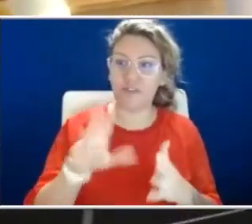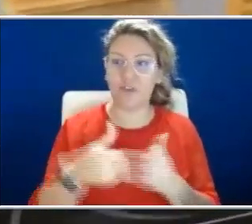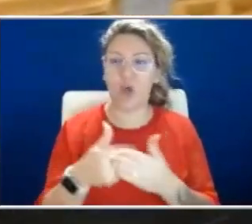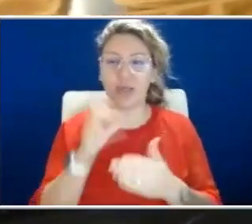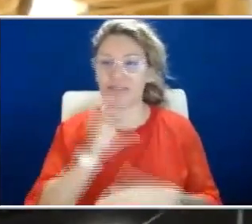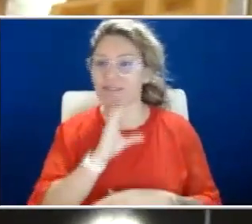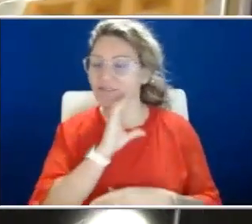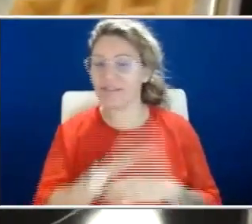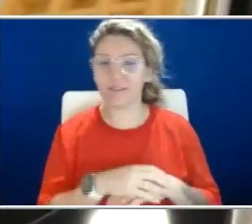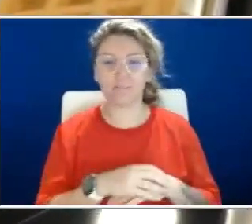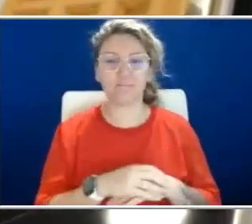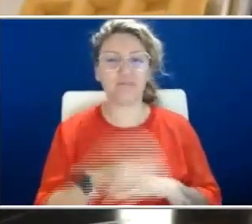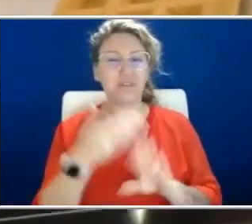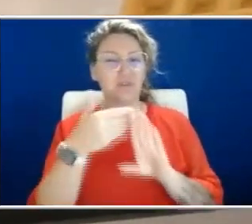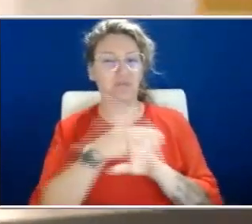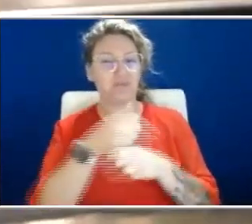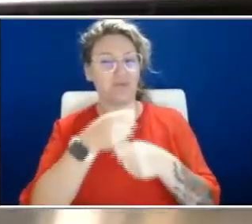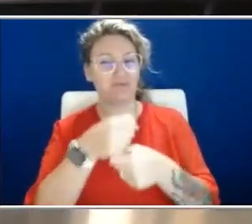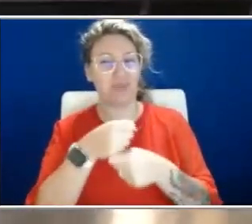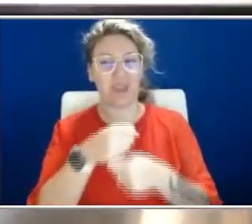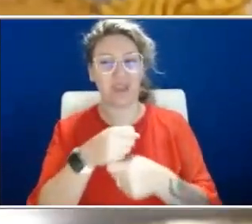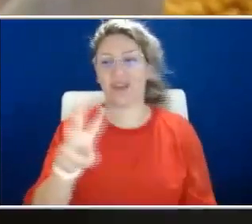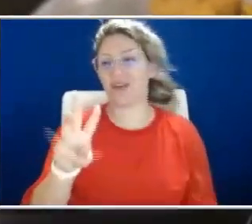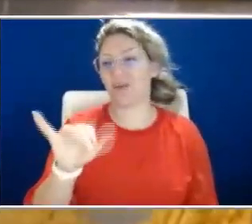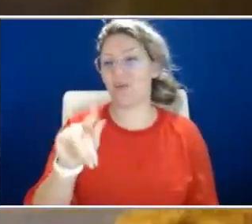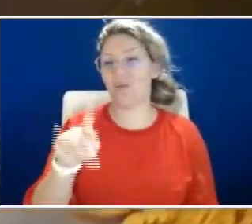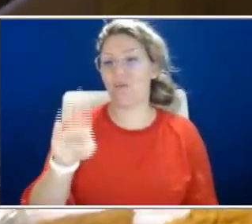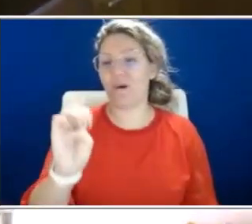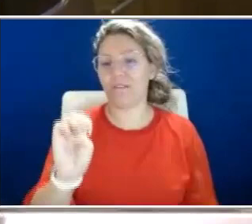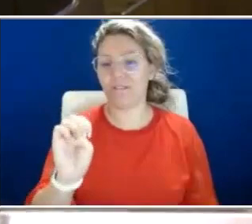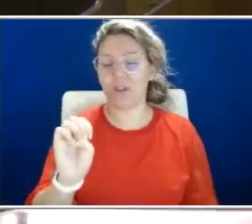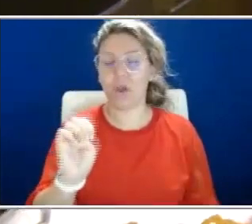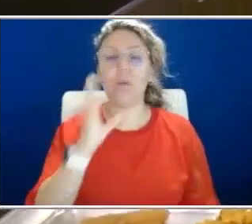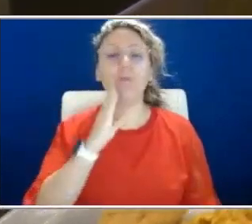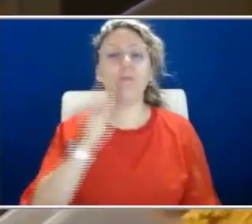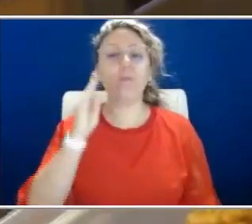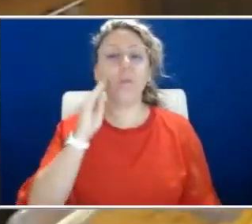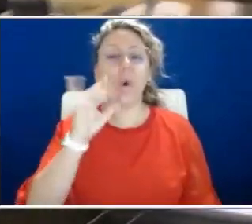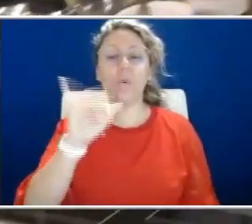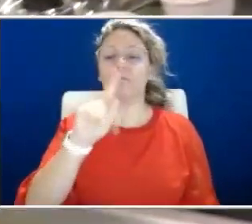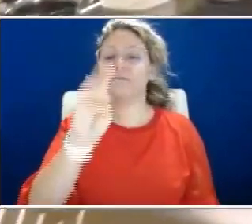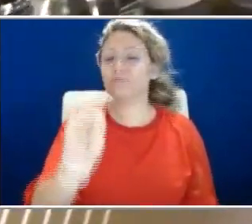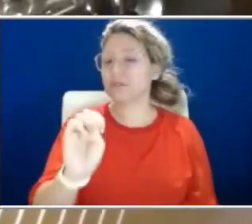a pre-made waffle, home-style breaded chicken breast,